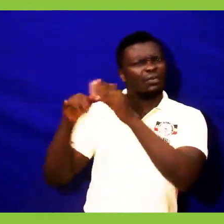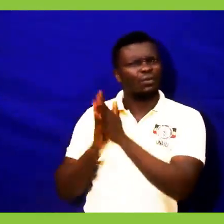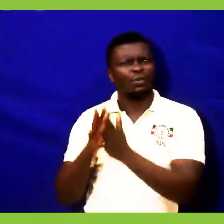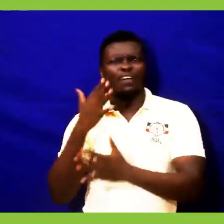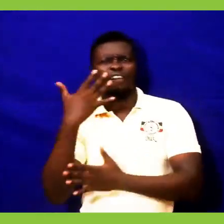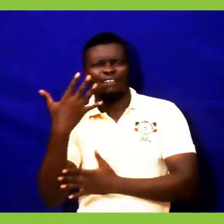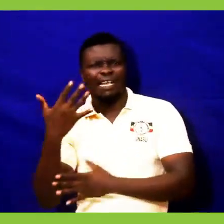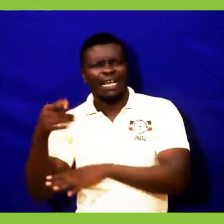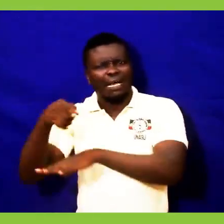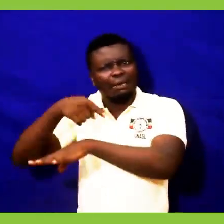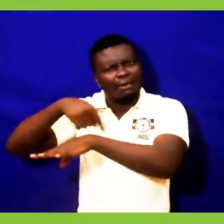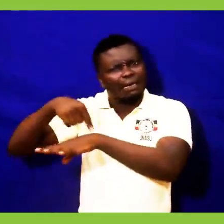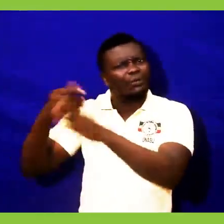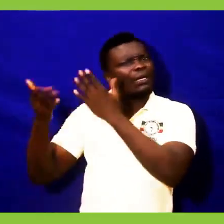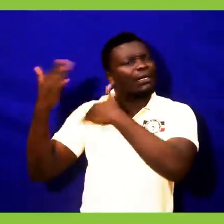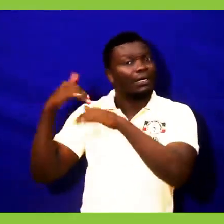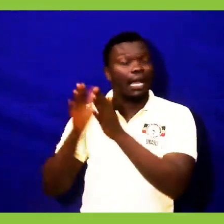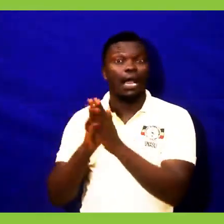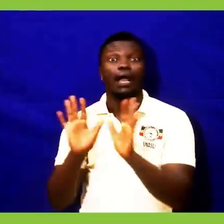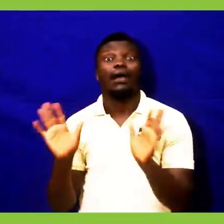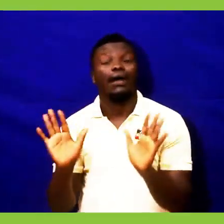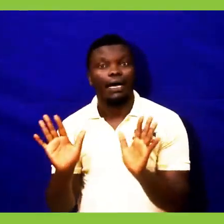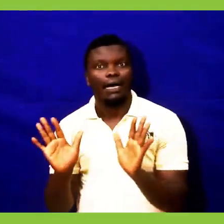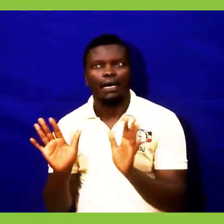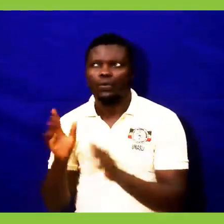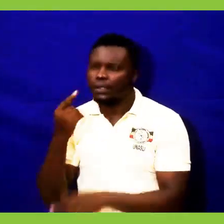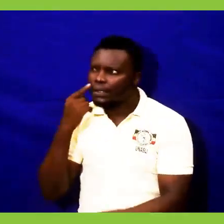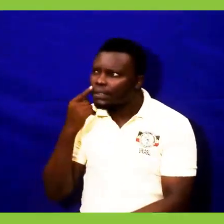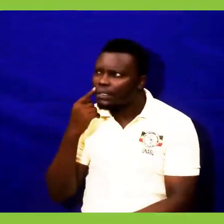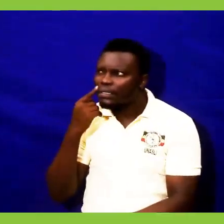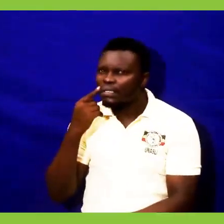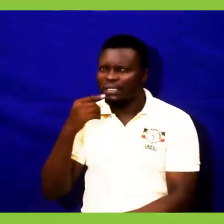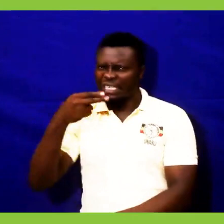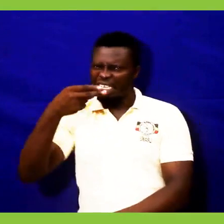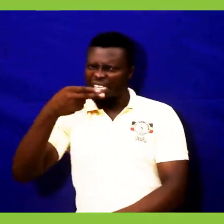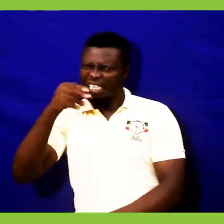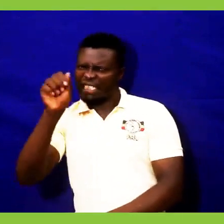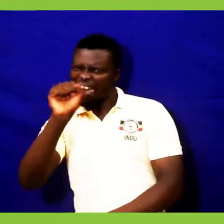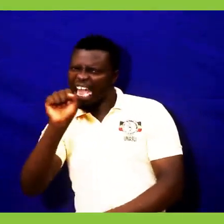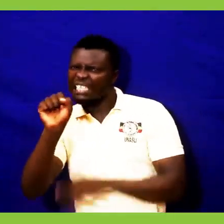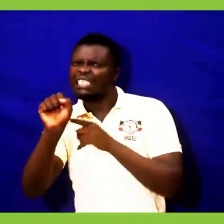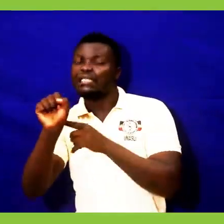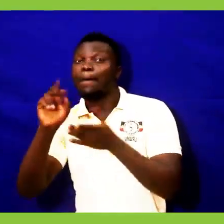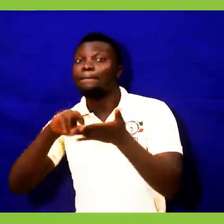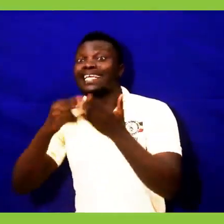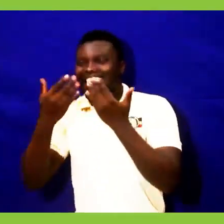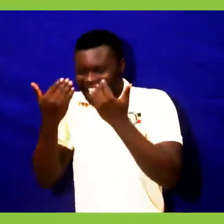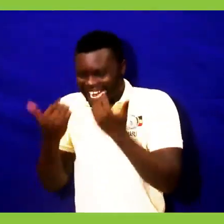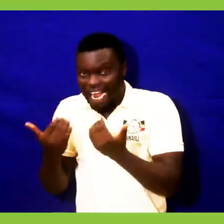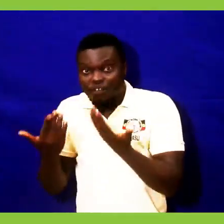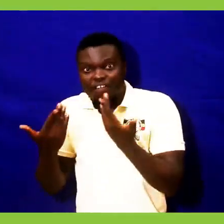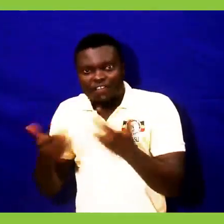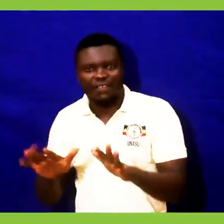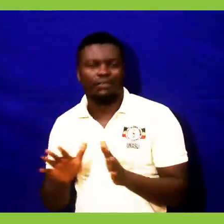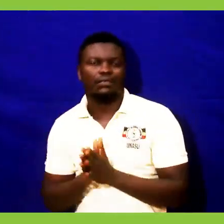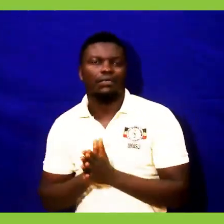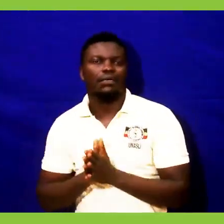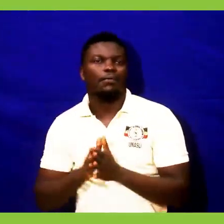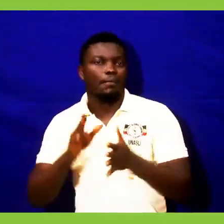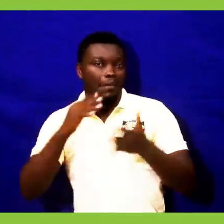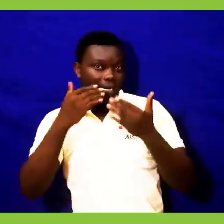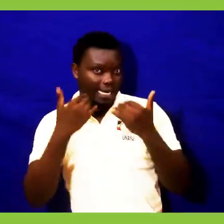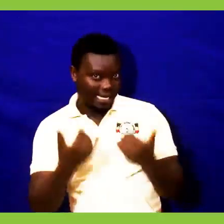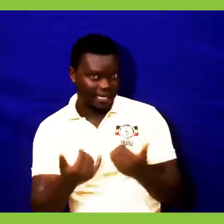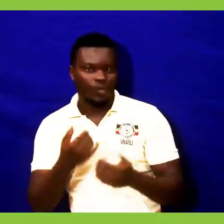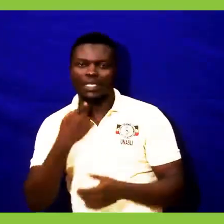ago, 5 hours ago? But what we are saying, it has just happened. So we can